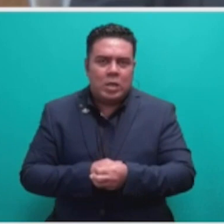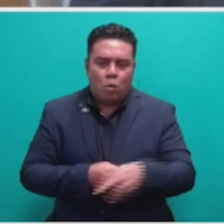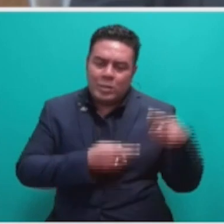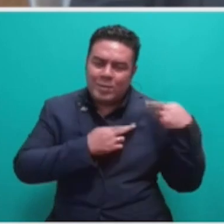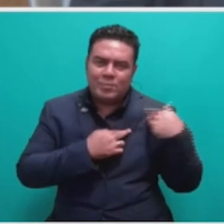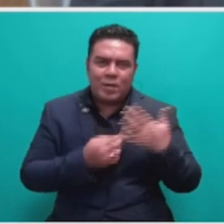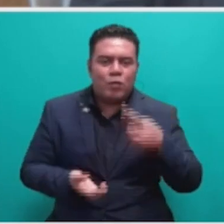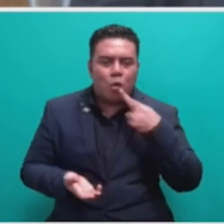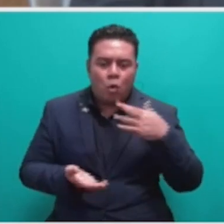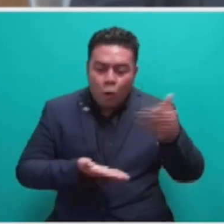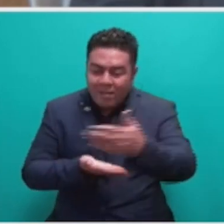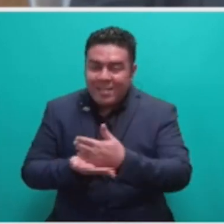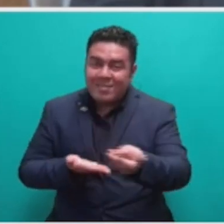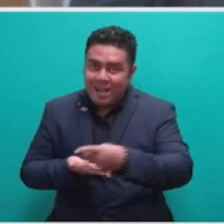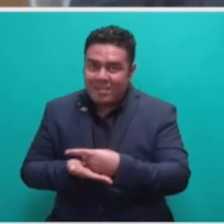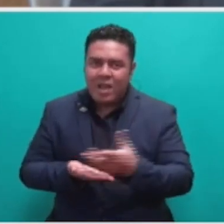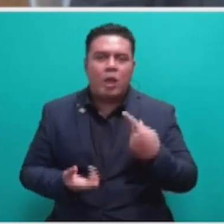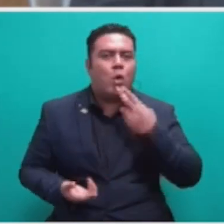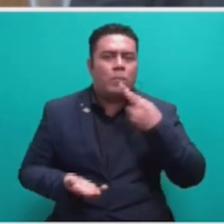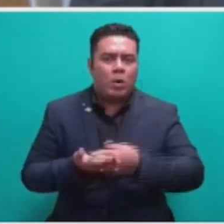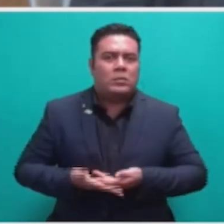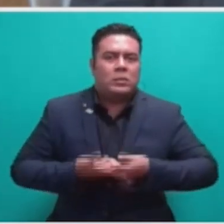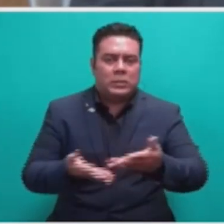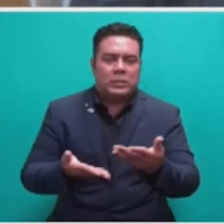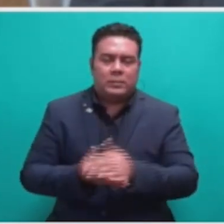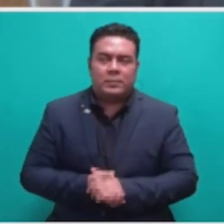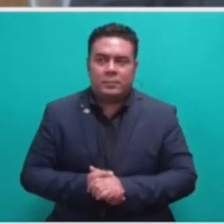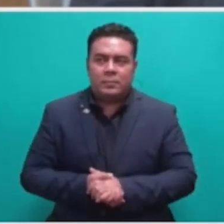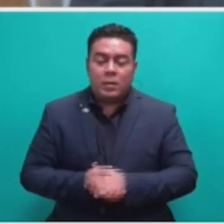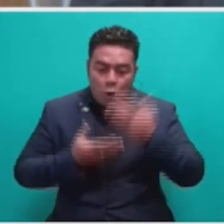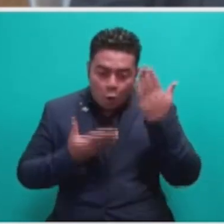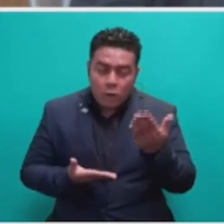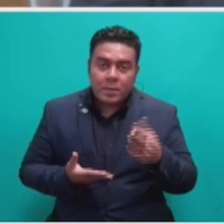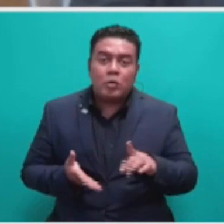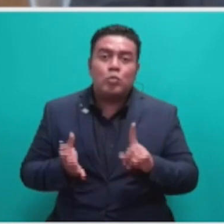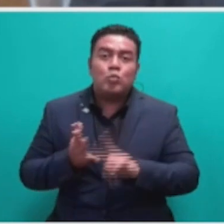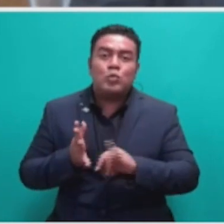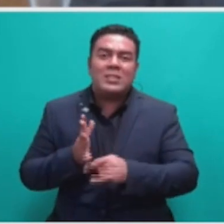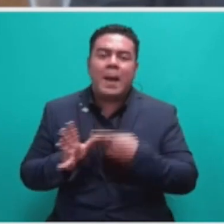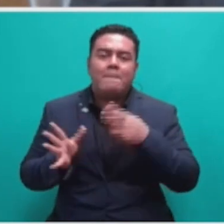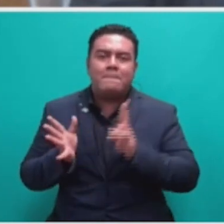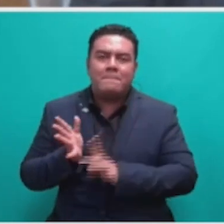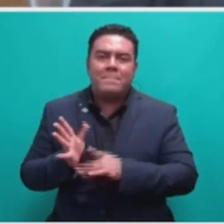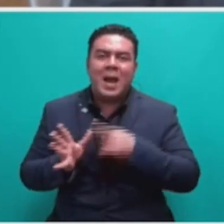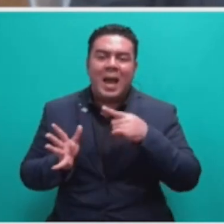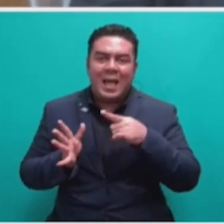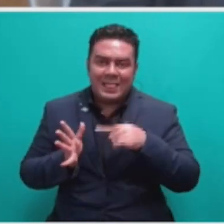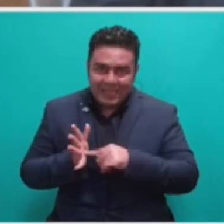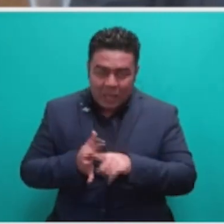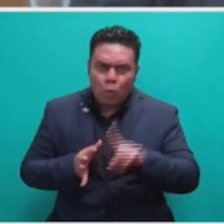Fiji. But let me, Mr. Speaker, Honourable Usumate will understand this because this would sound like